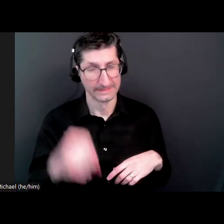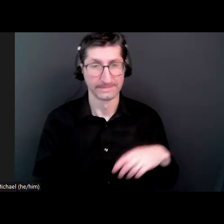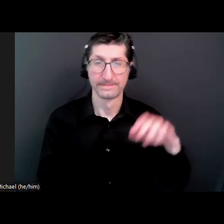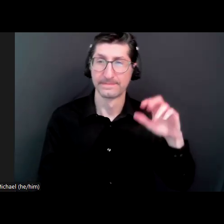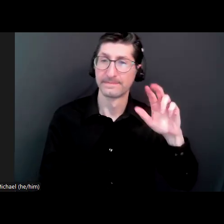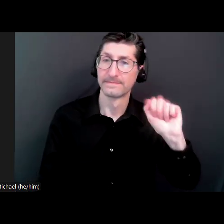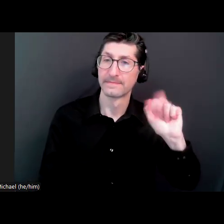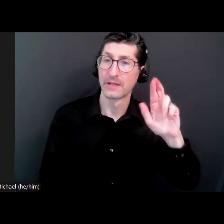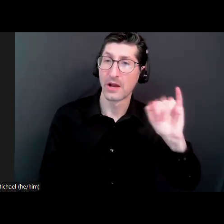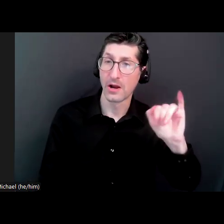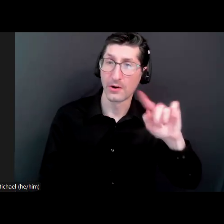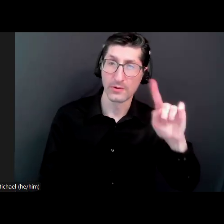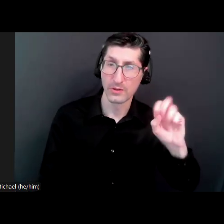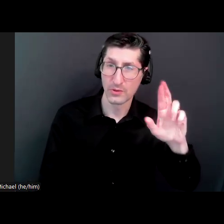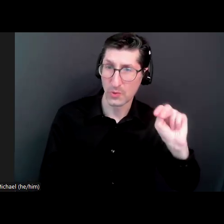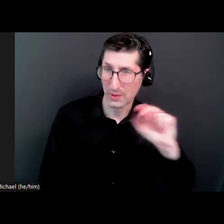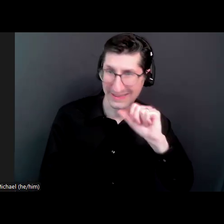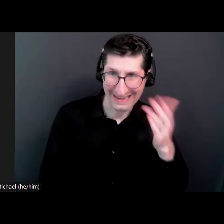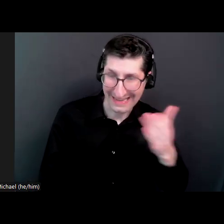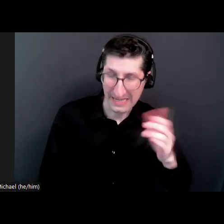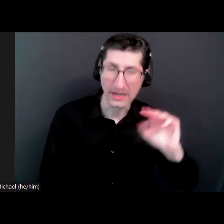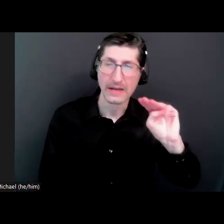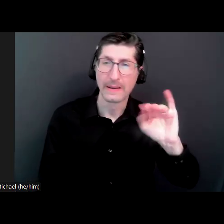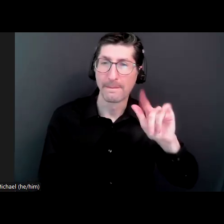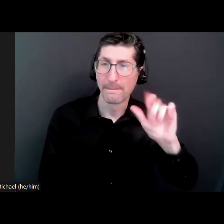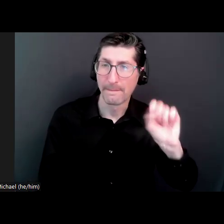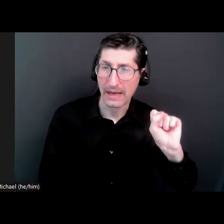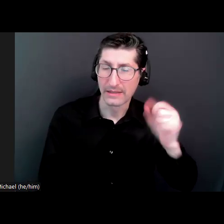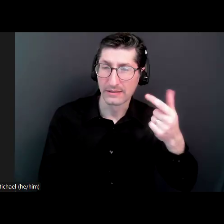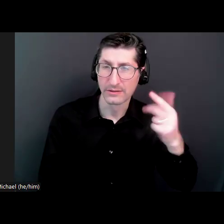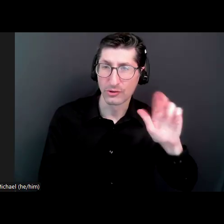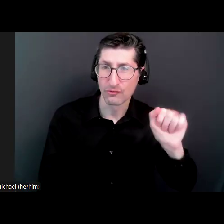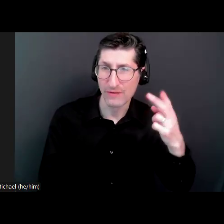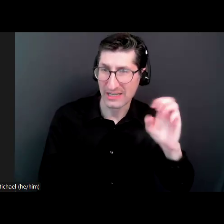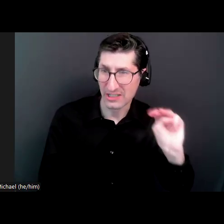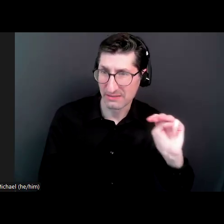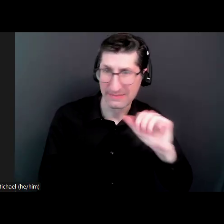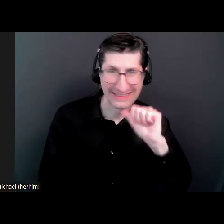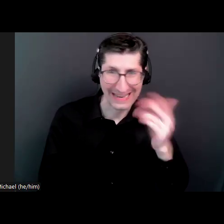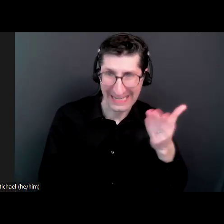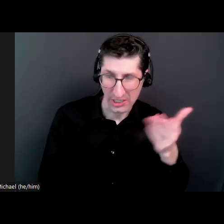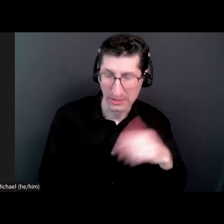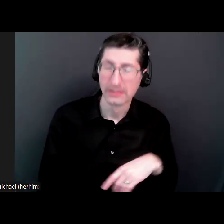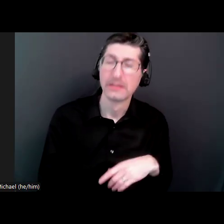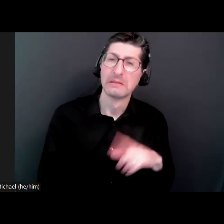Ari Zorn is not here, and Miles Gresham is not here. But we